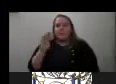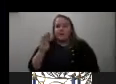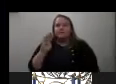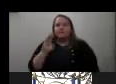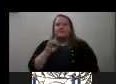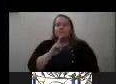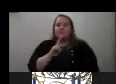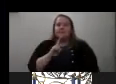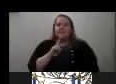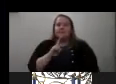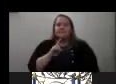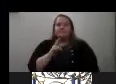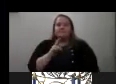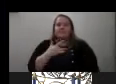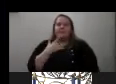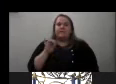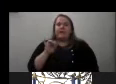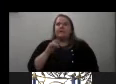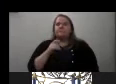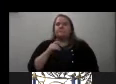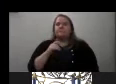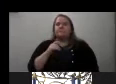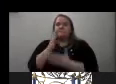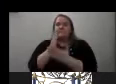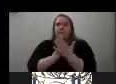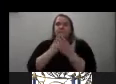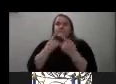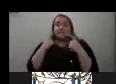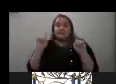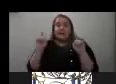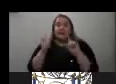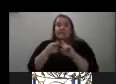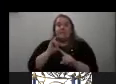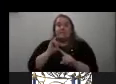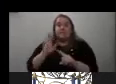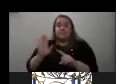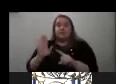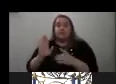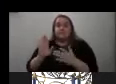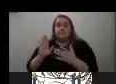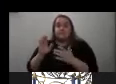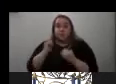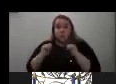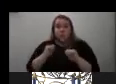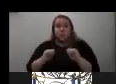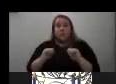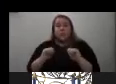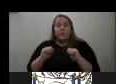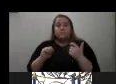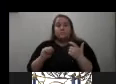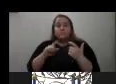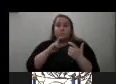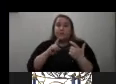did feel that some of the success of his ballets, he was incredibly successful, really could